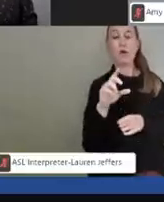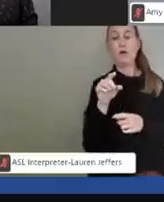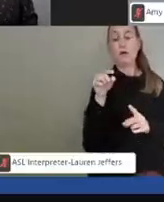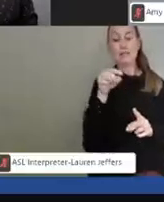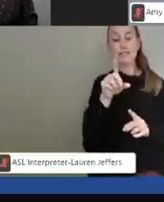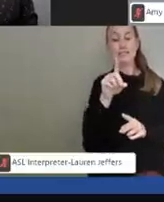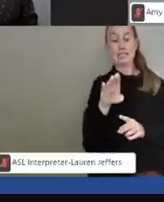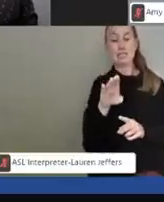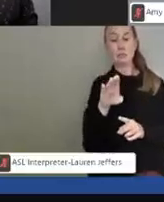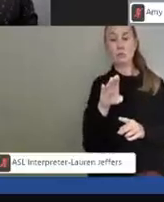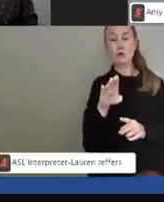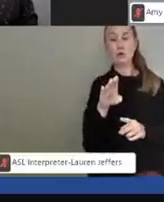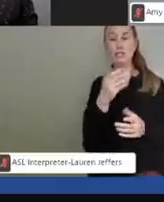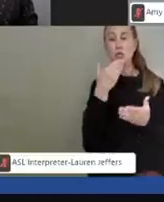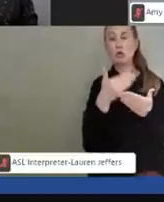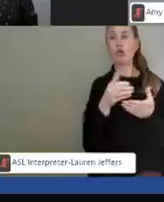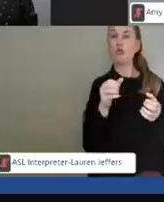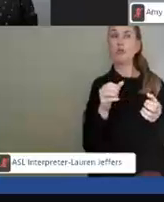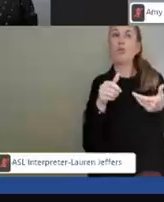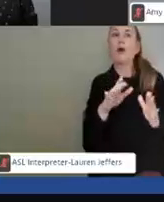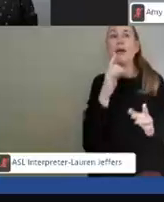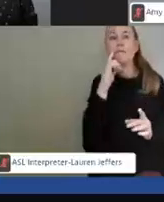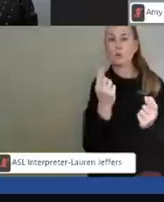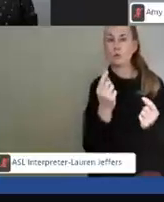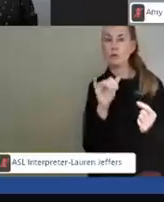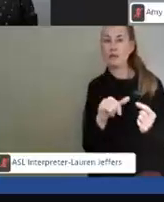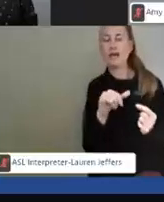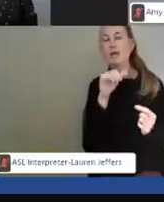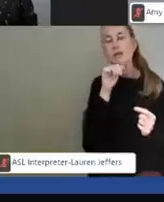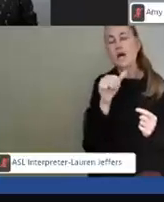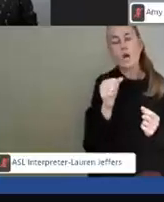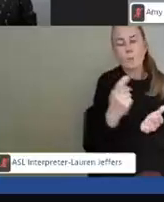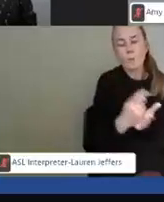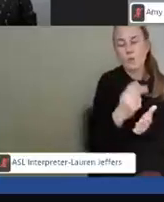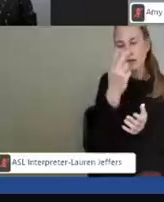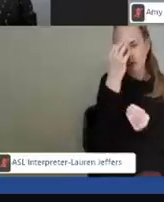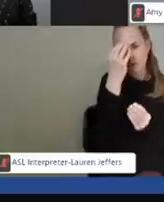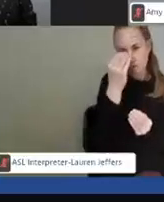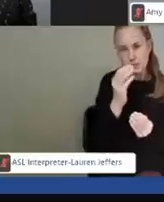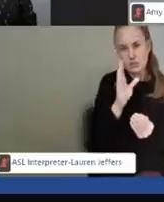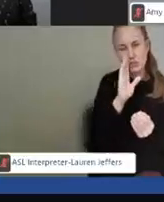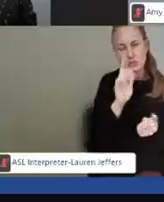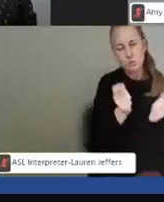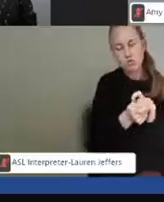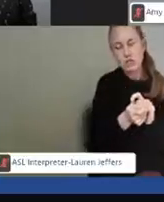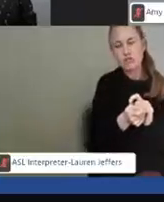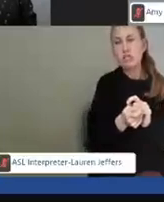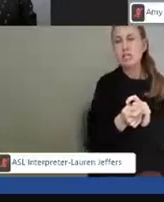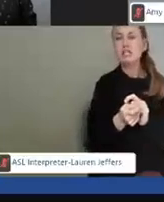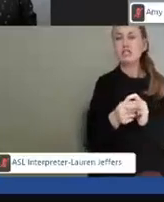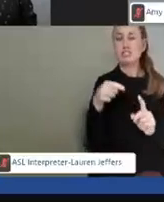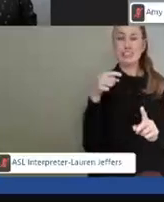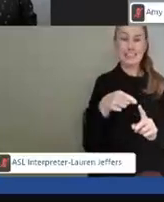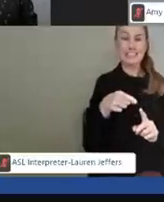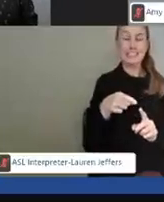as a mechanism for doing that. So not necessarily approving all of the data, because again, it's going to change frequently, but just this is a reporting method